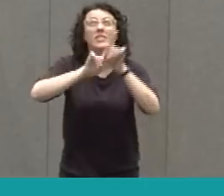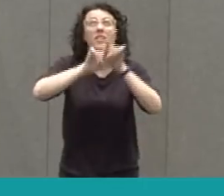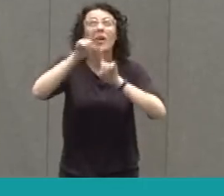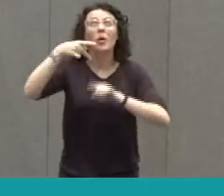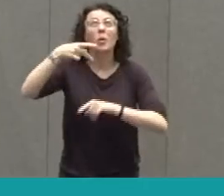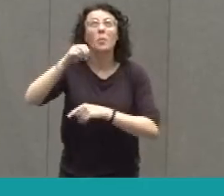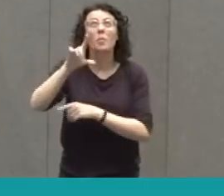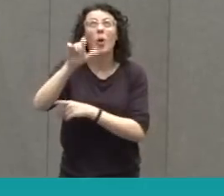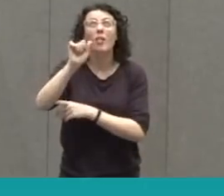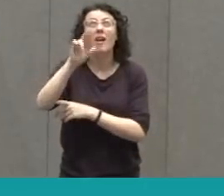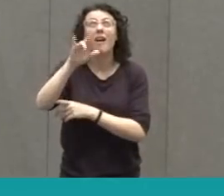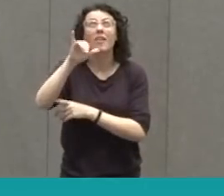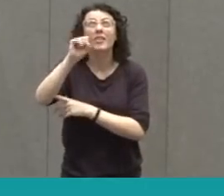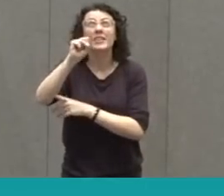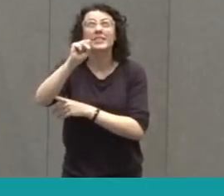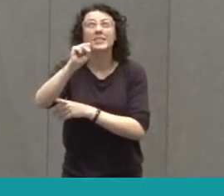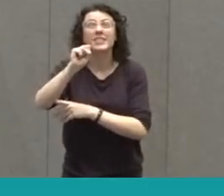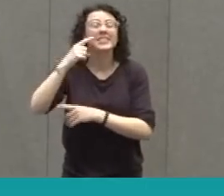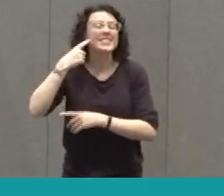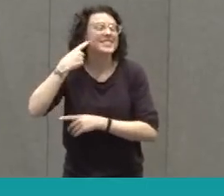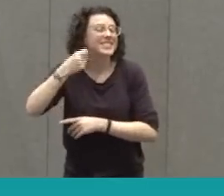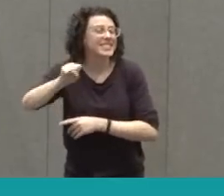into your night sky.